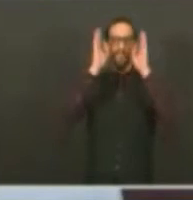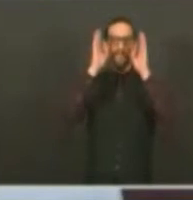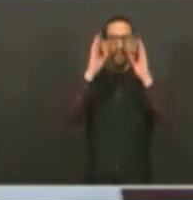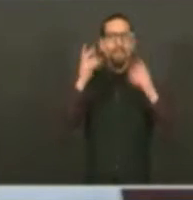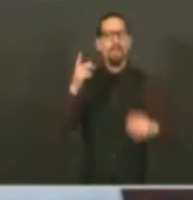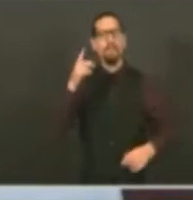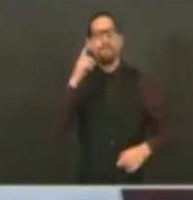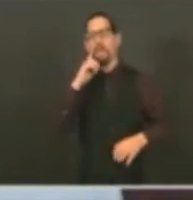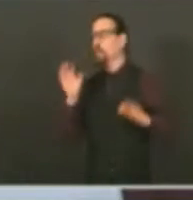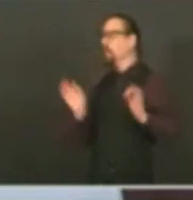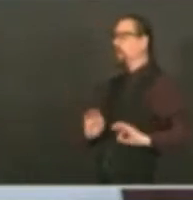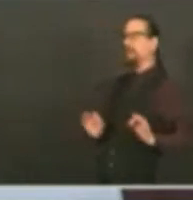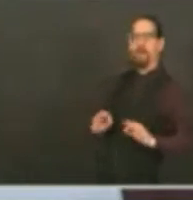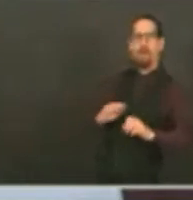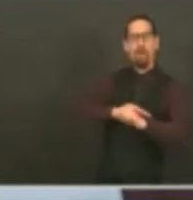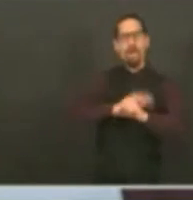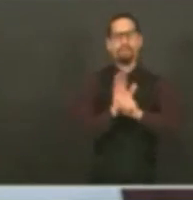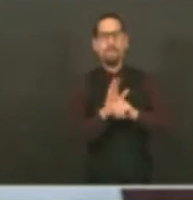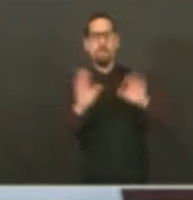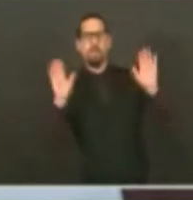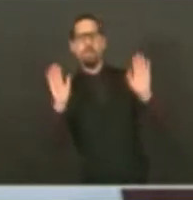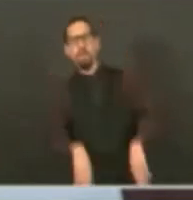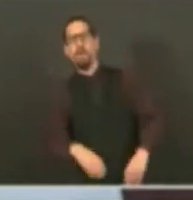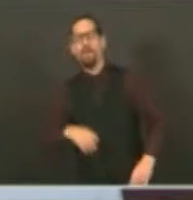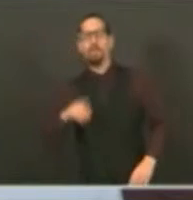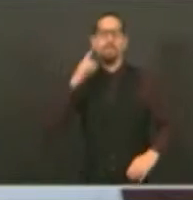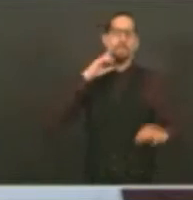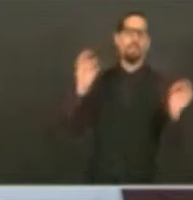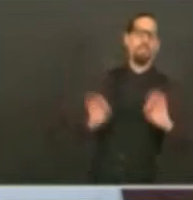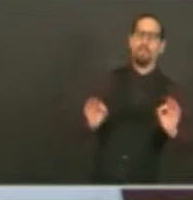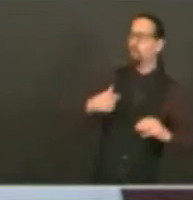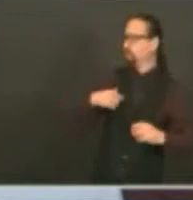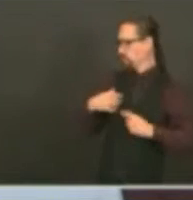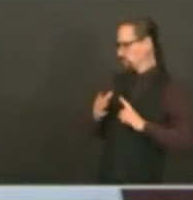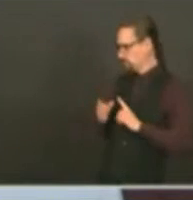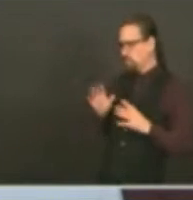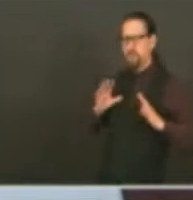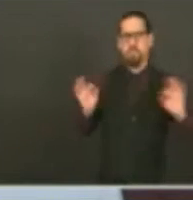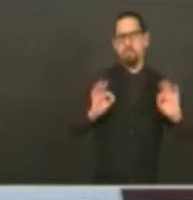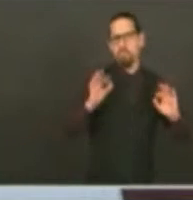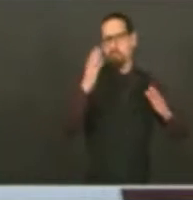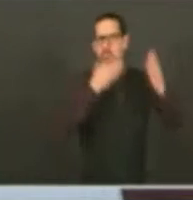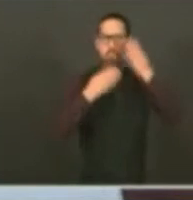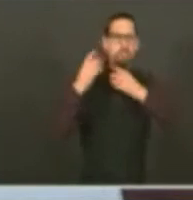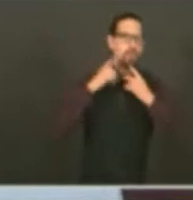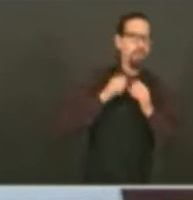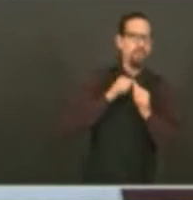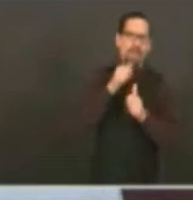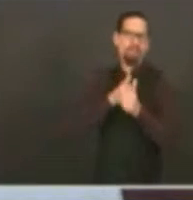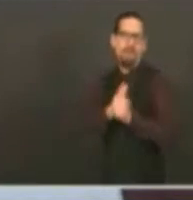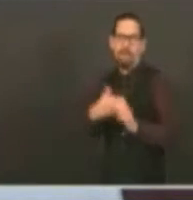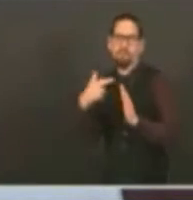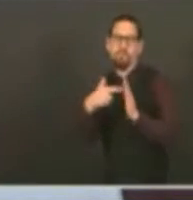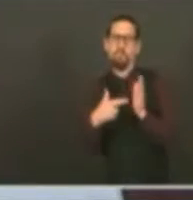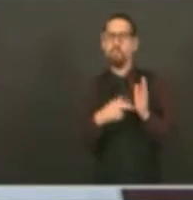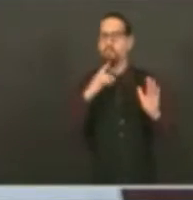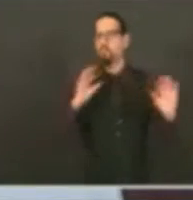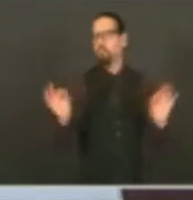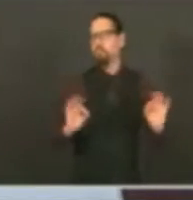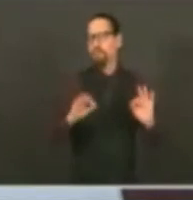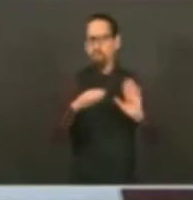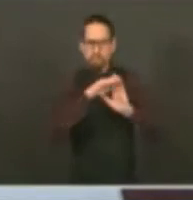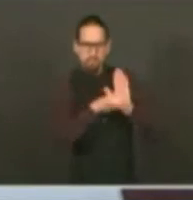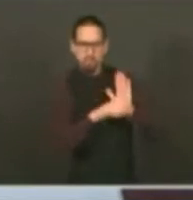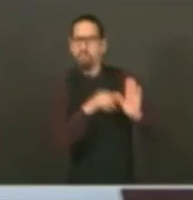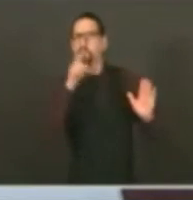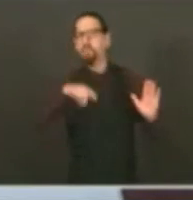wear a mask, still think they can sneak around and not follow the rules. I just want you to know that these data should be